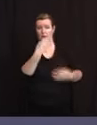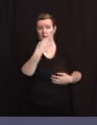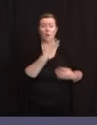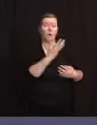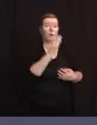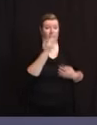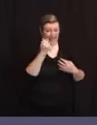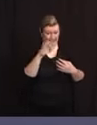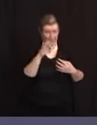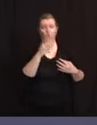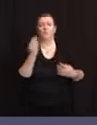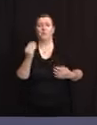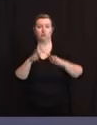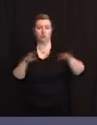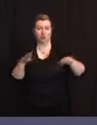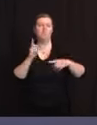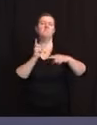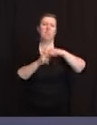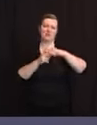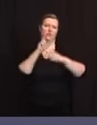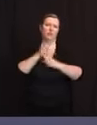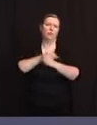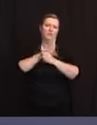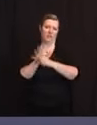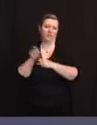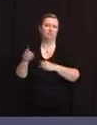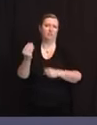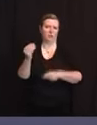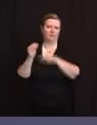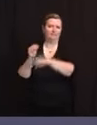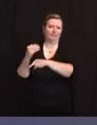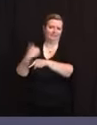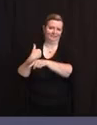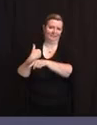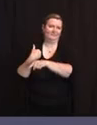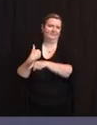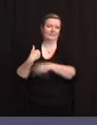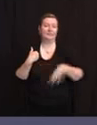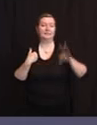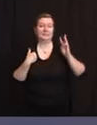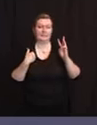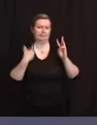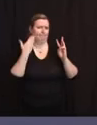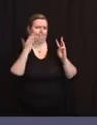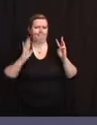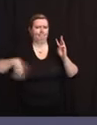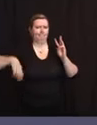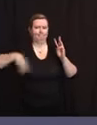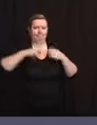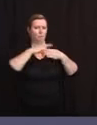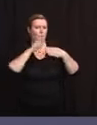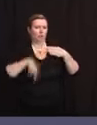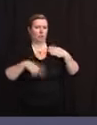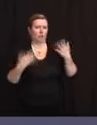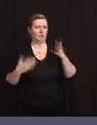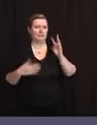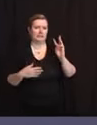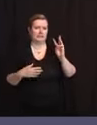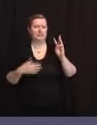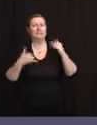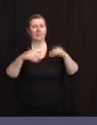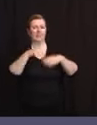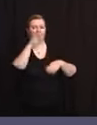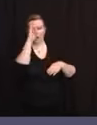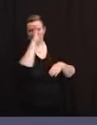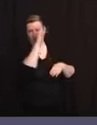for COVID-19. Six are currently still hospitalized.